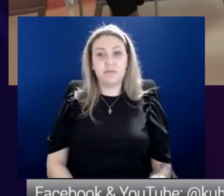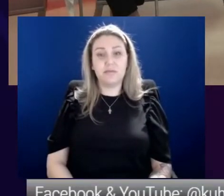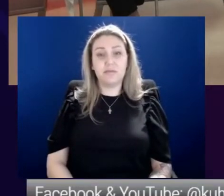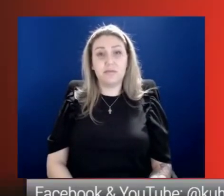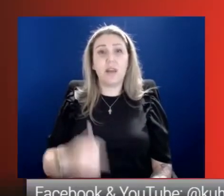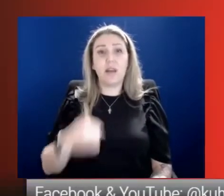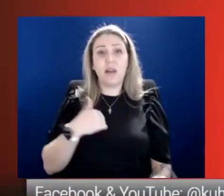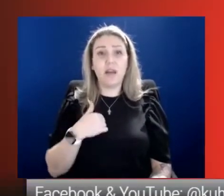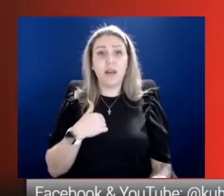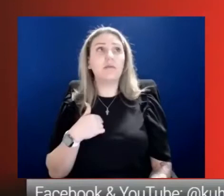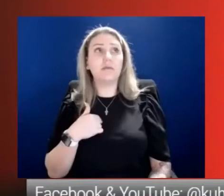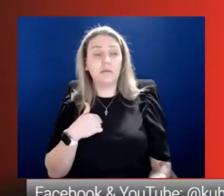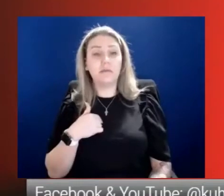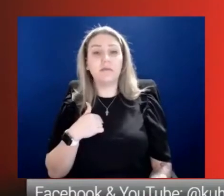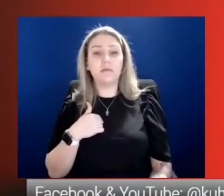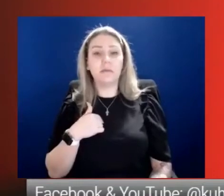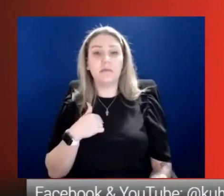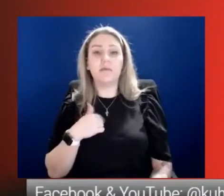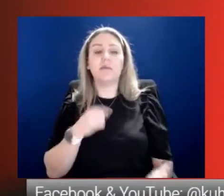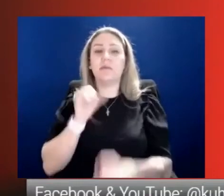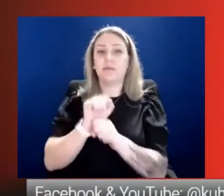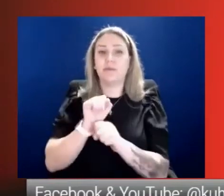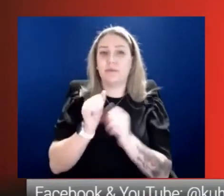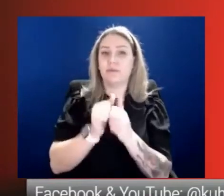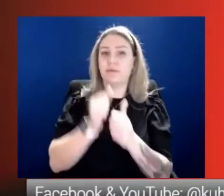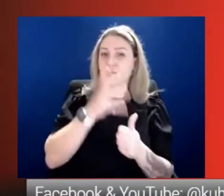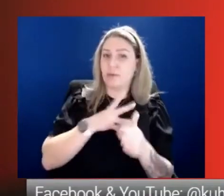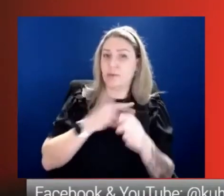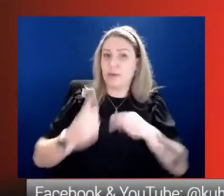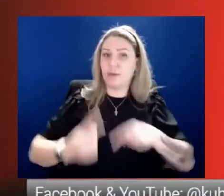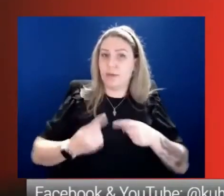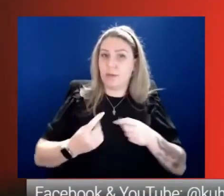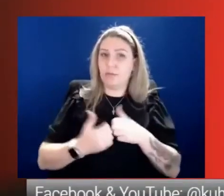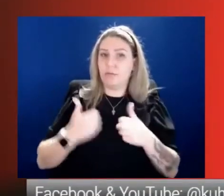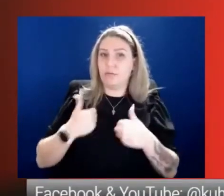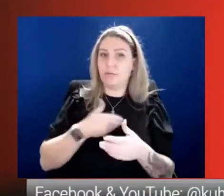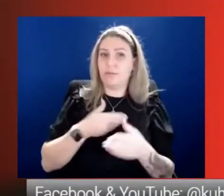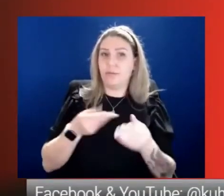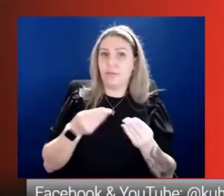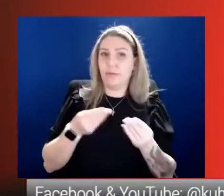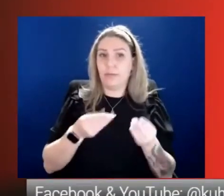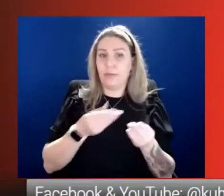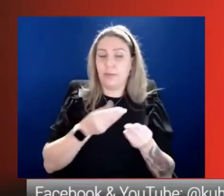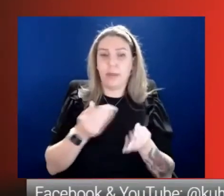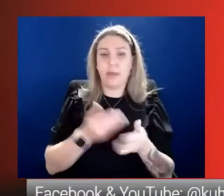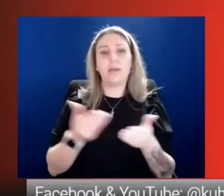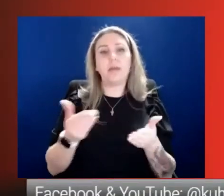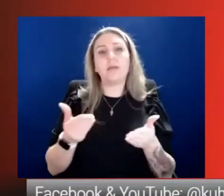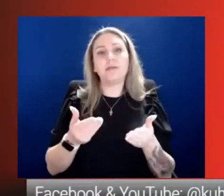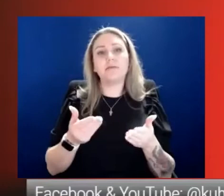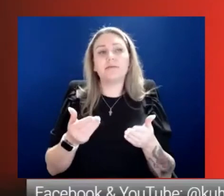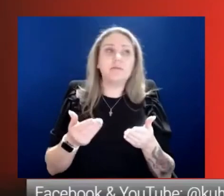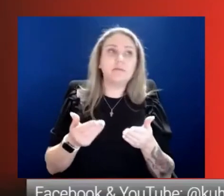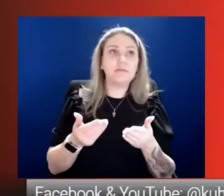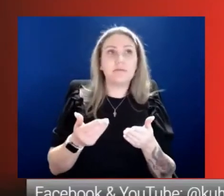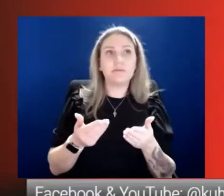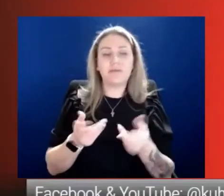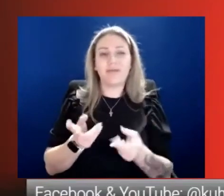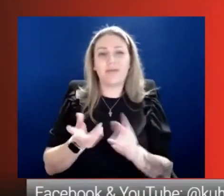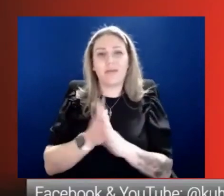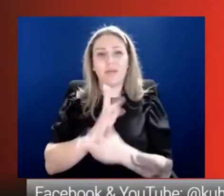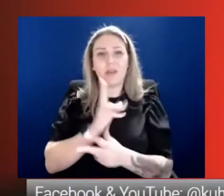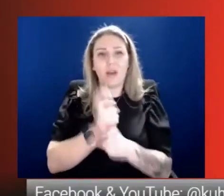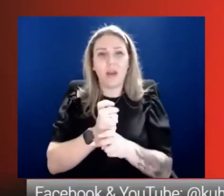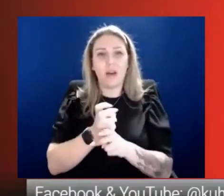in working with women who are struggling with breastfeeding and things are seeming to get harder instead of